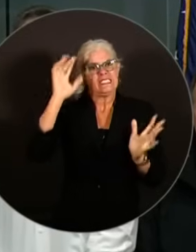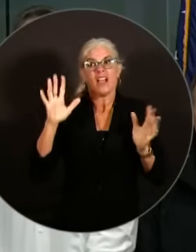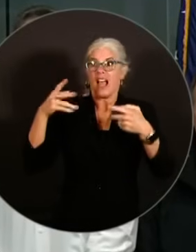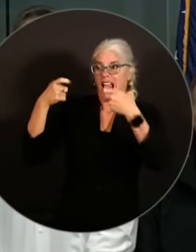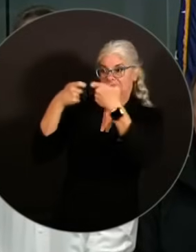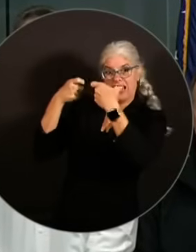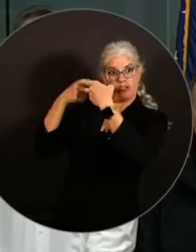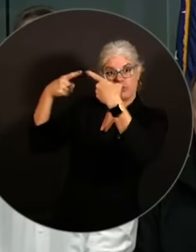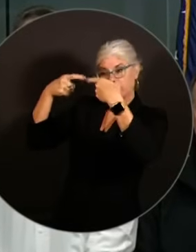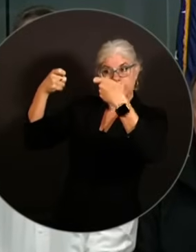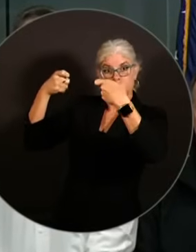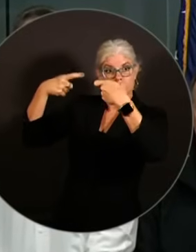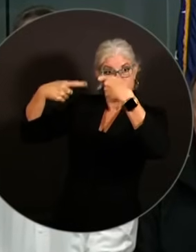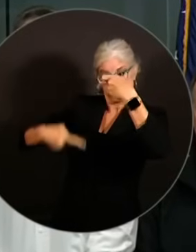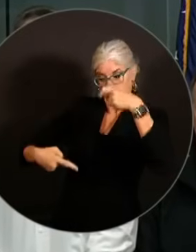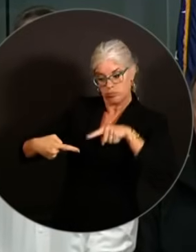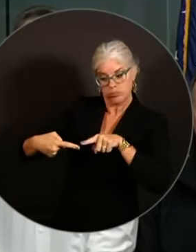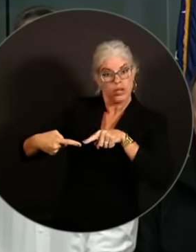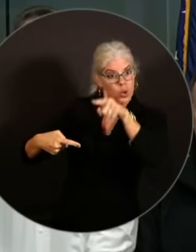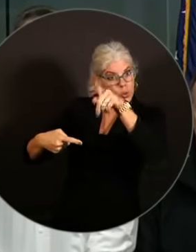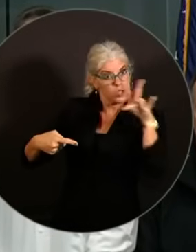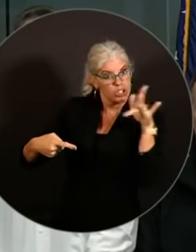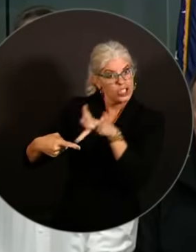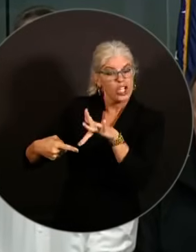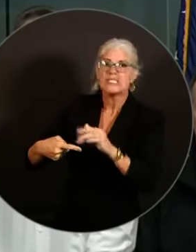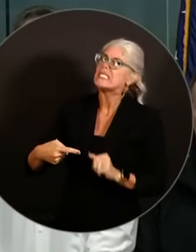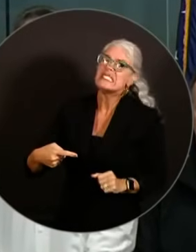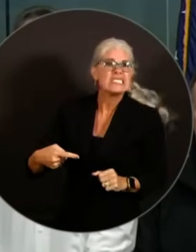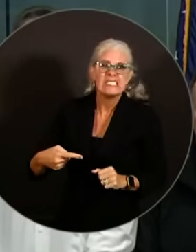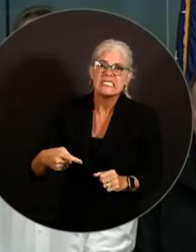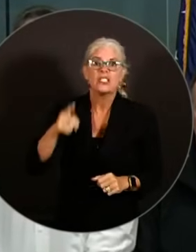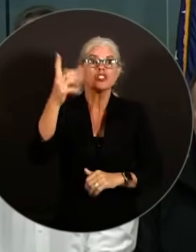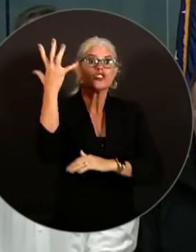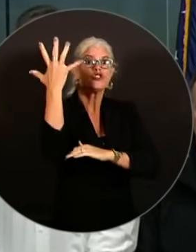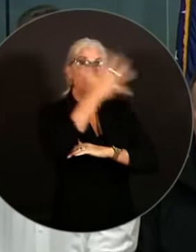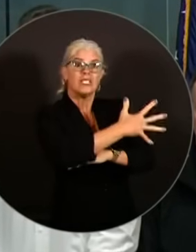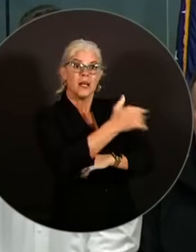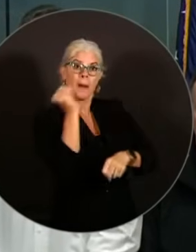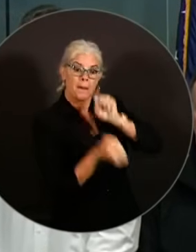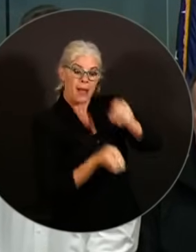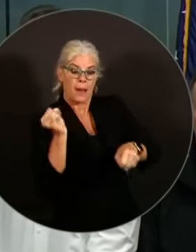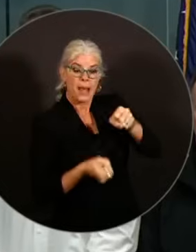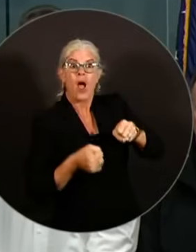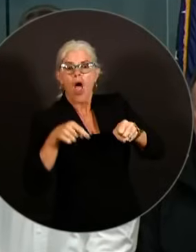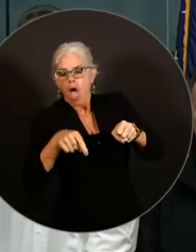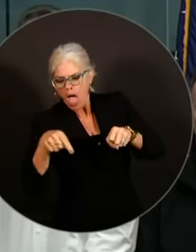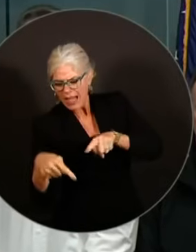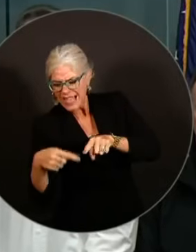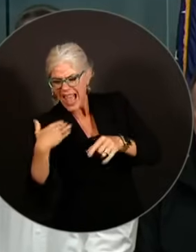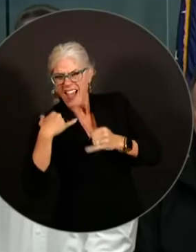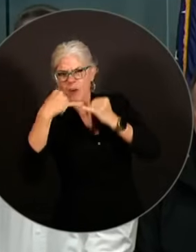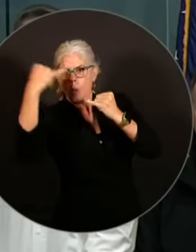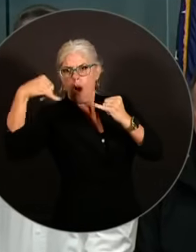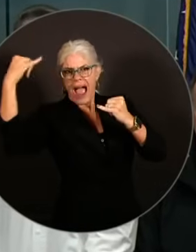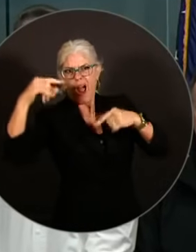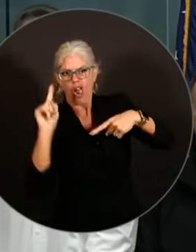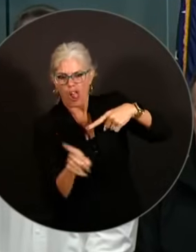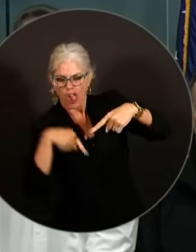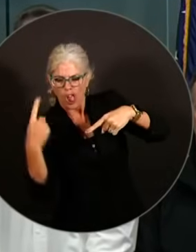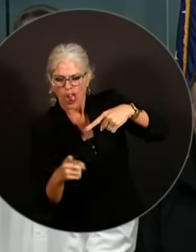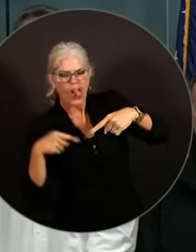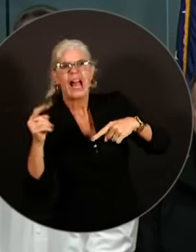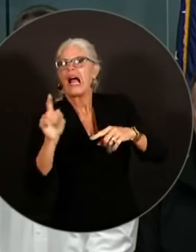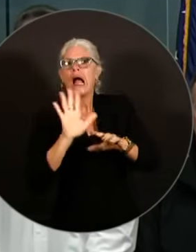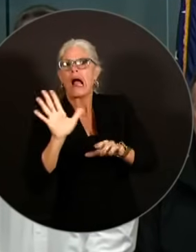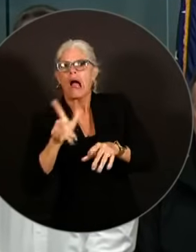them. Don't remove tree debris that may be entangled with downed power lines. Standing water can conceal